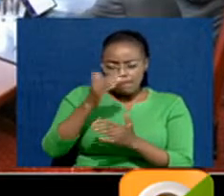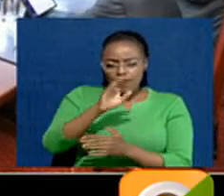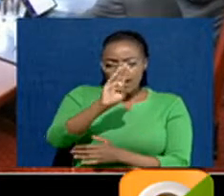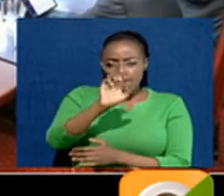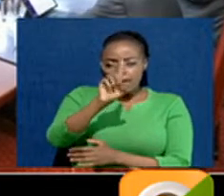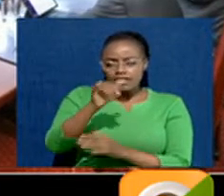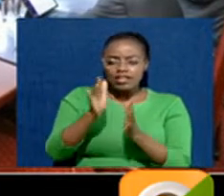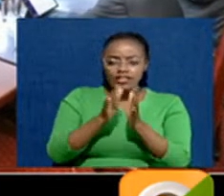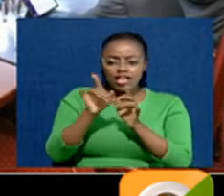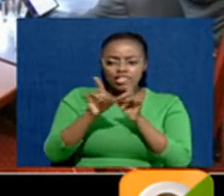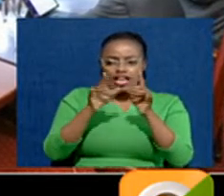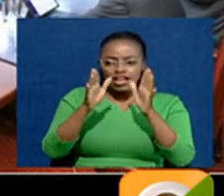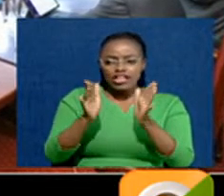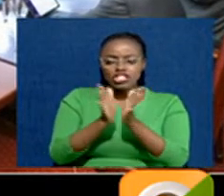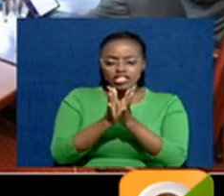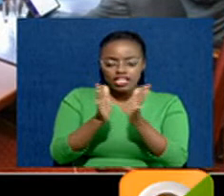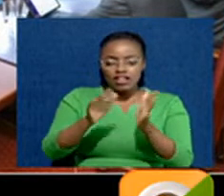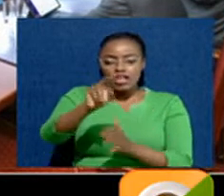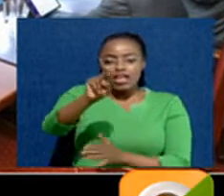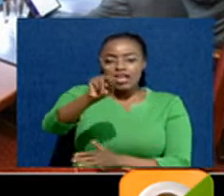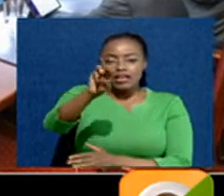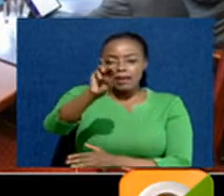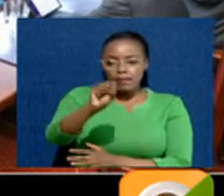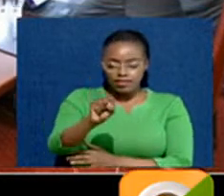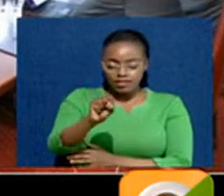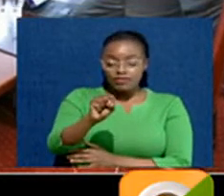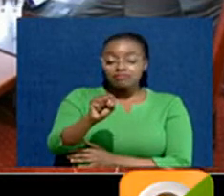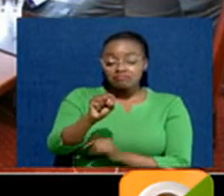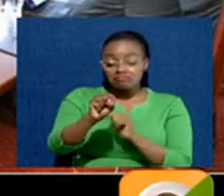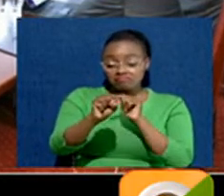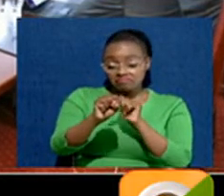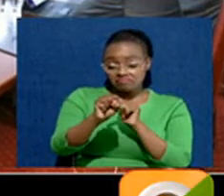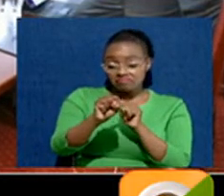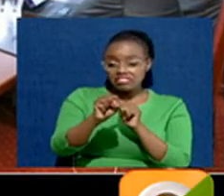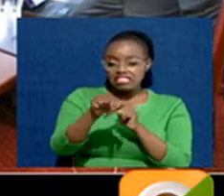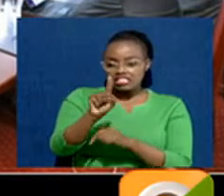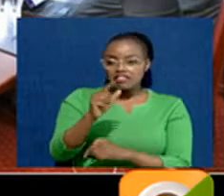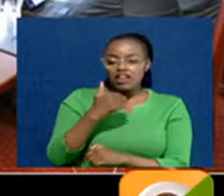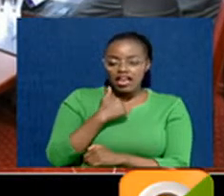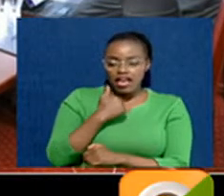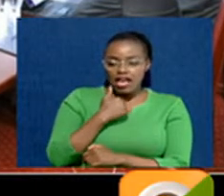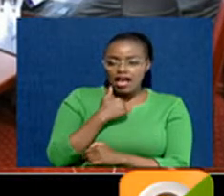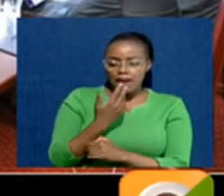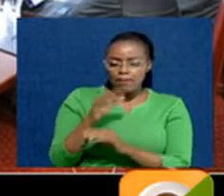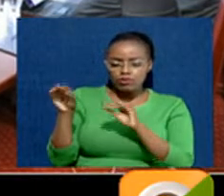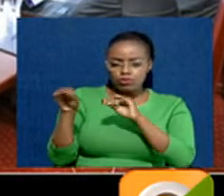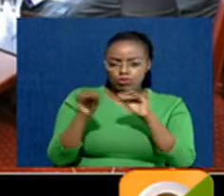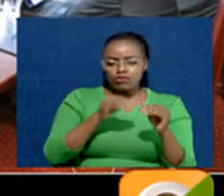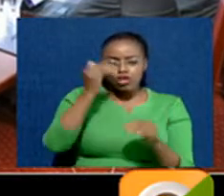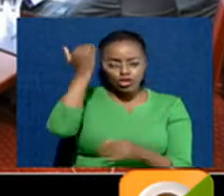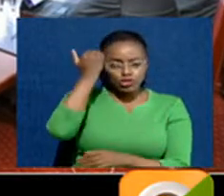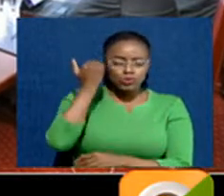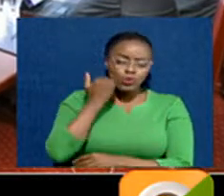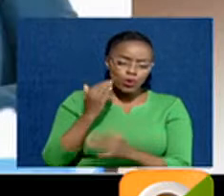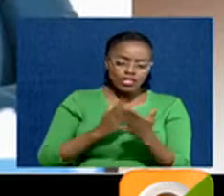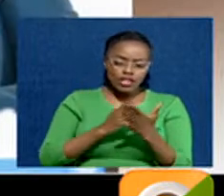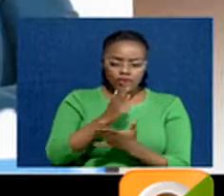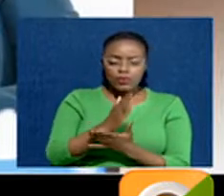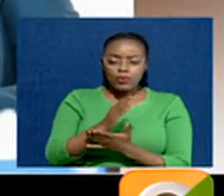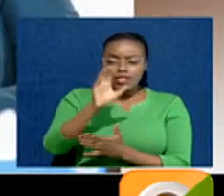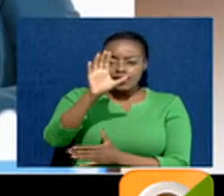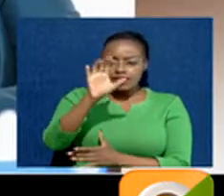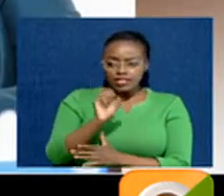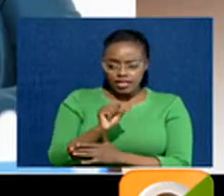The Director NMS, the Nairobi Metropolitan Services. He had been taken to court by a